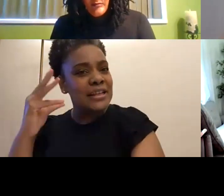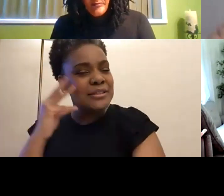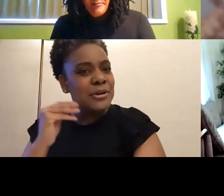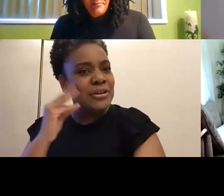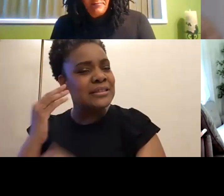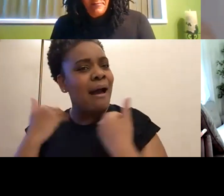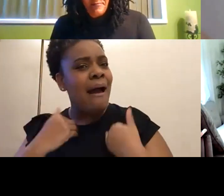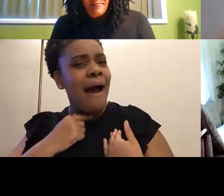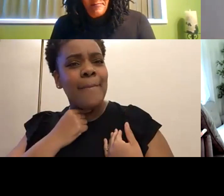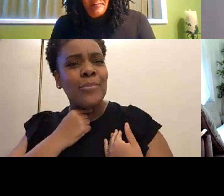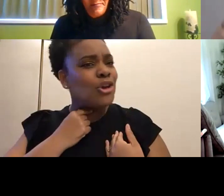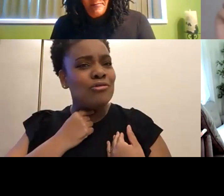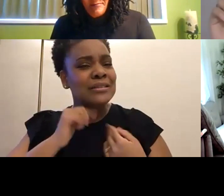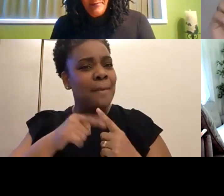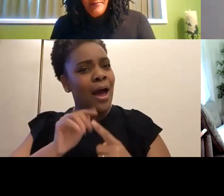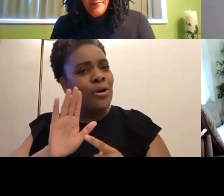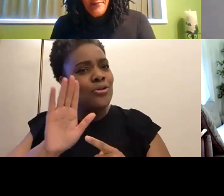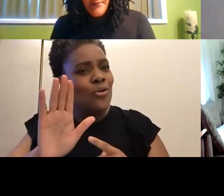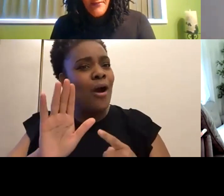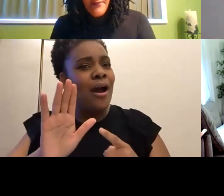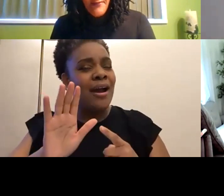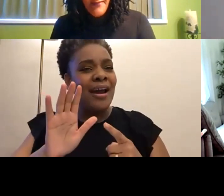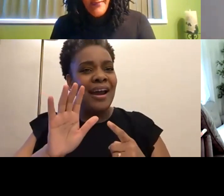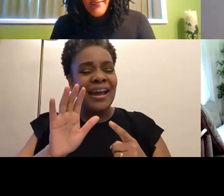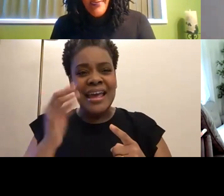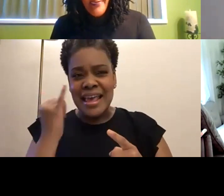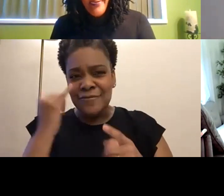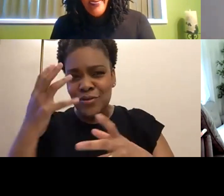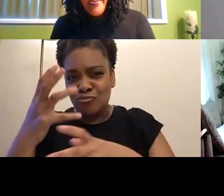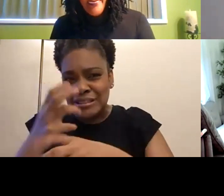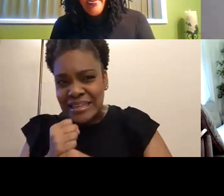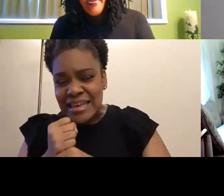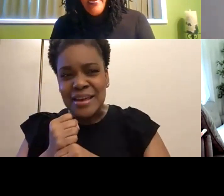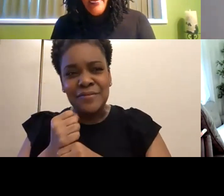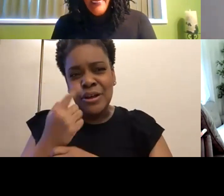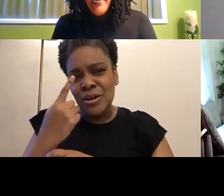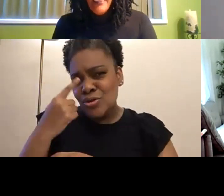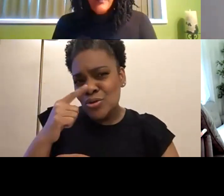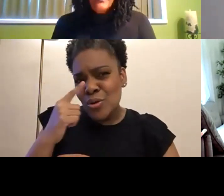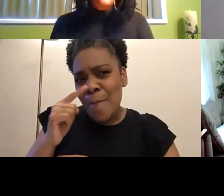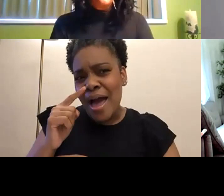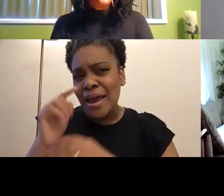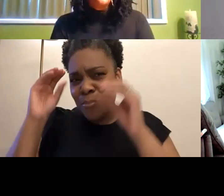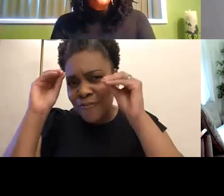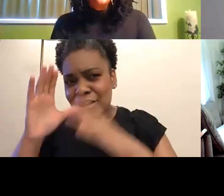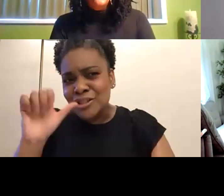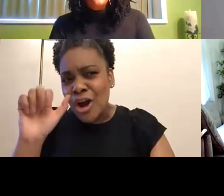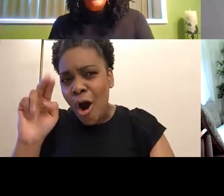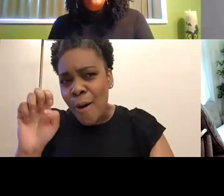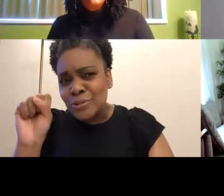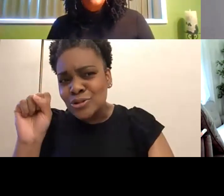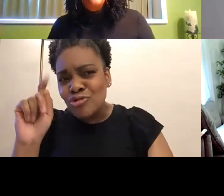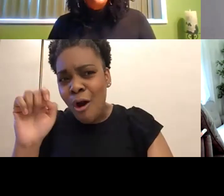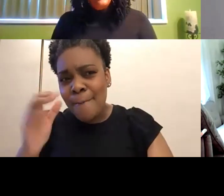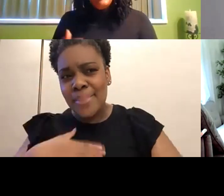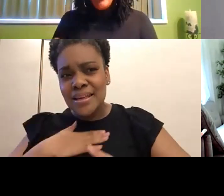curious about each of your statuses with regard to the vaccine. Would you mind talking about that for a moment?